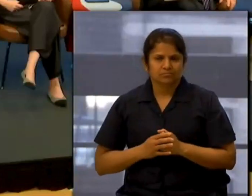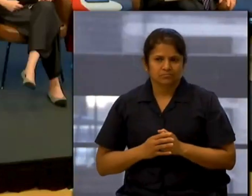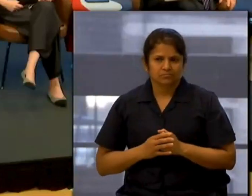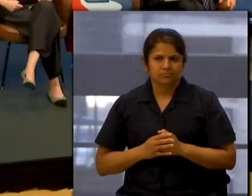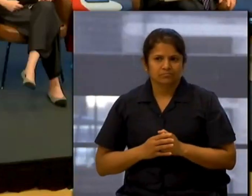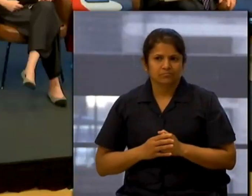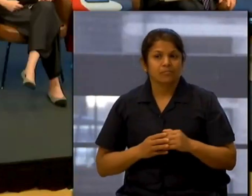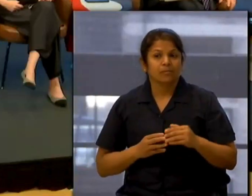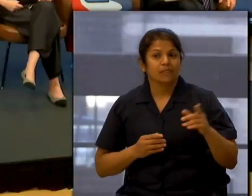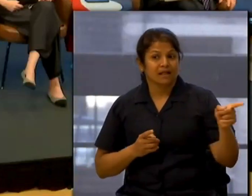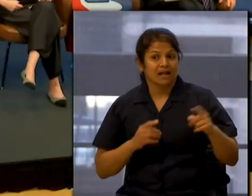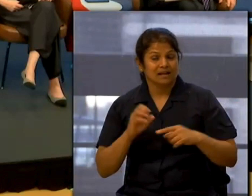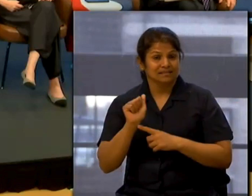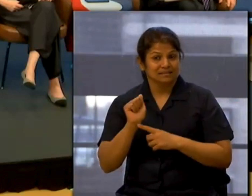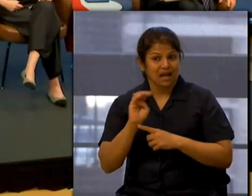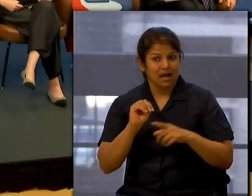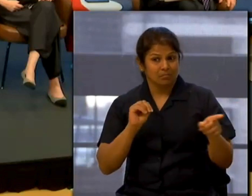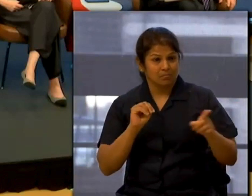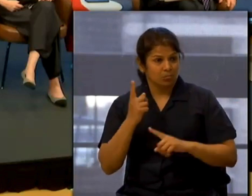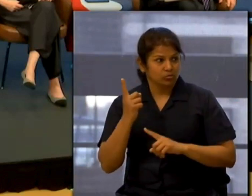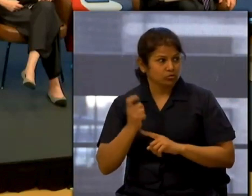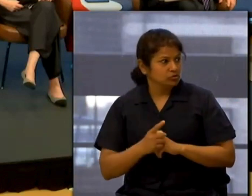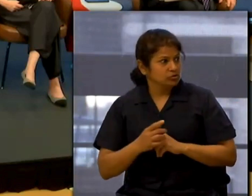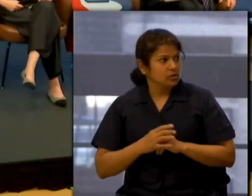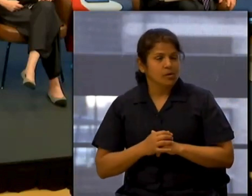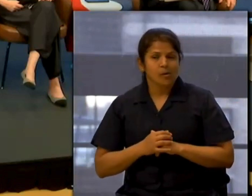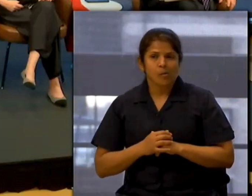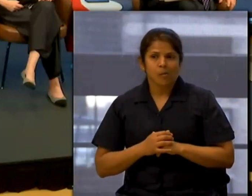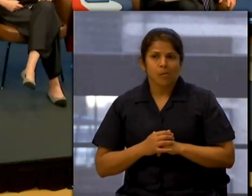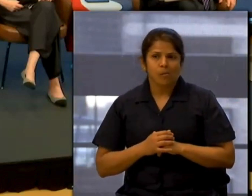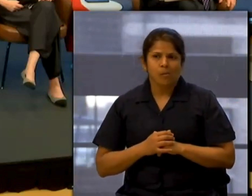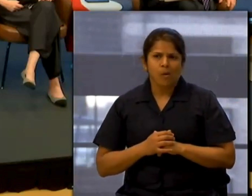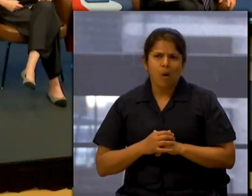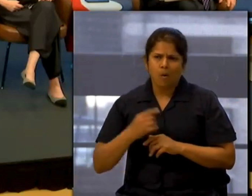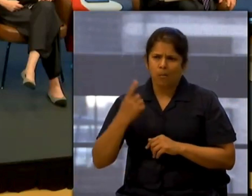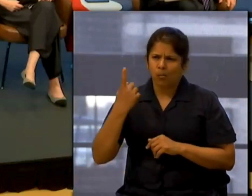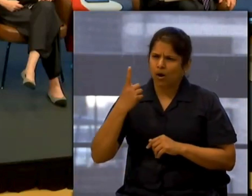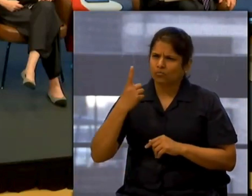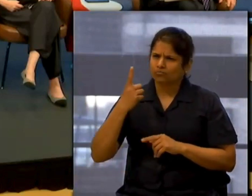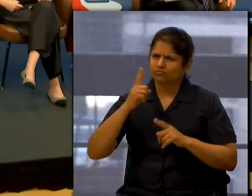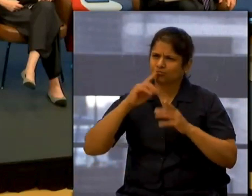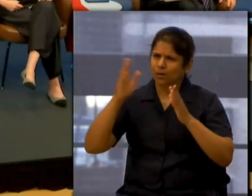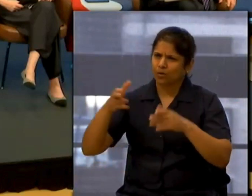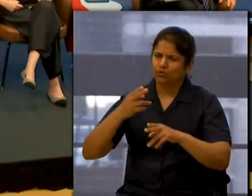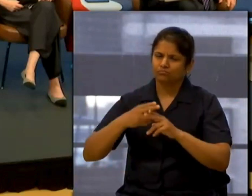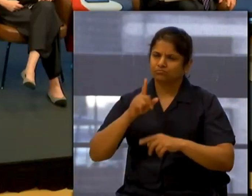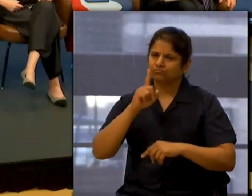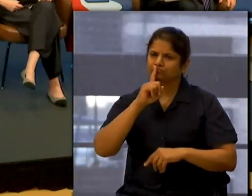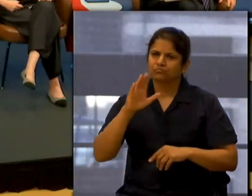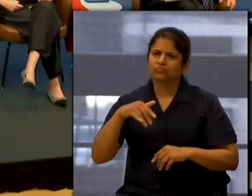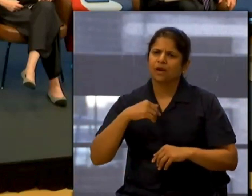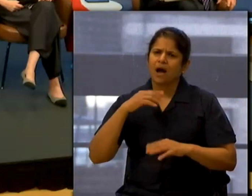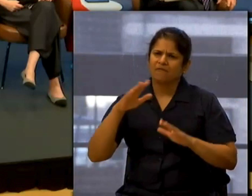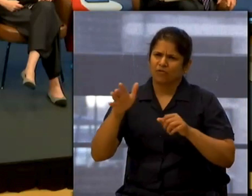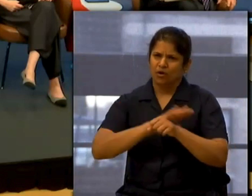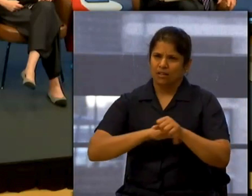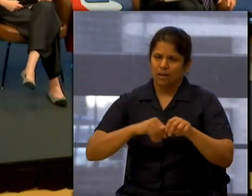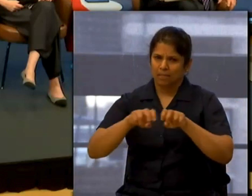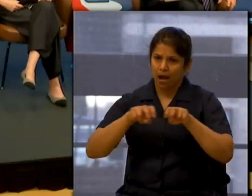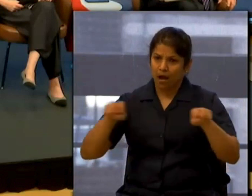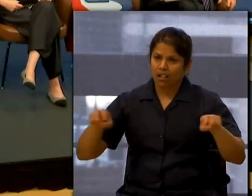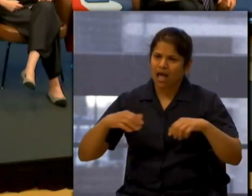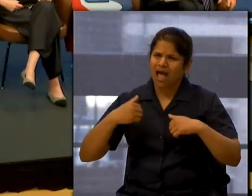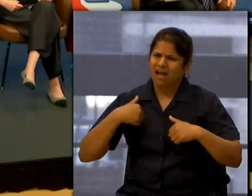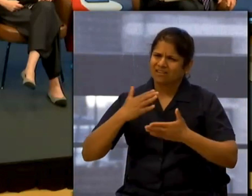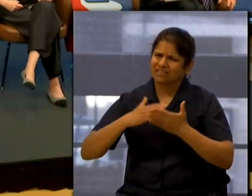yeah. So an anonymous attendee wrote for the whole panel, although there are common experiences between the aging community and those